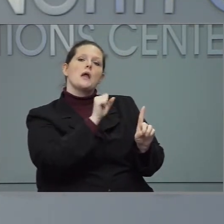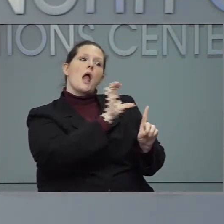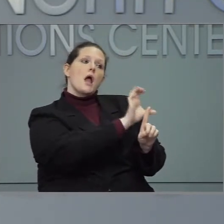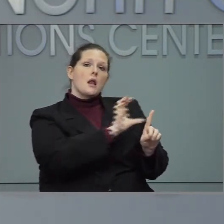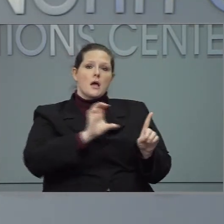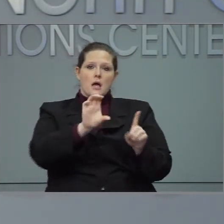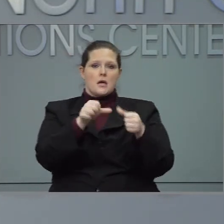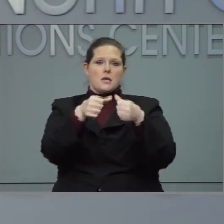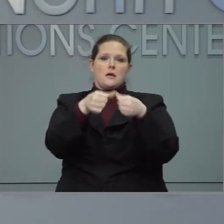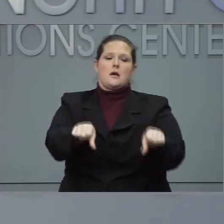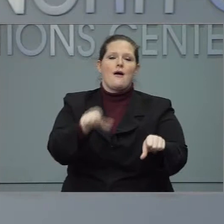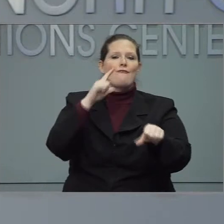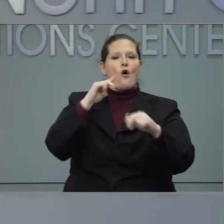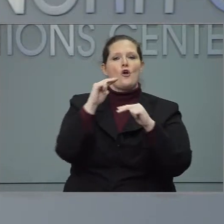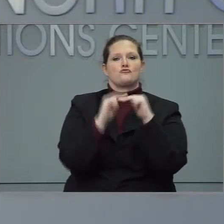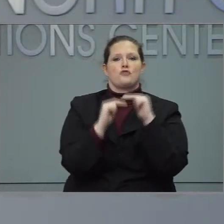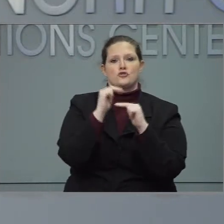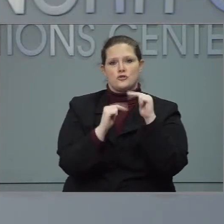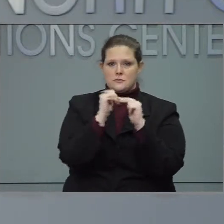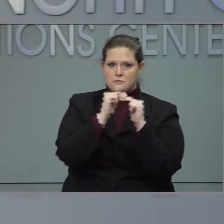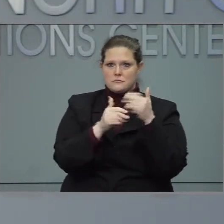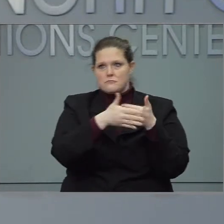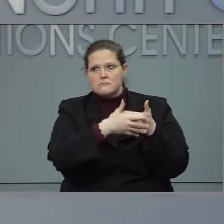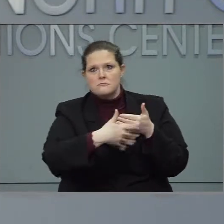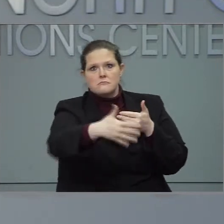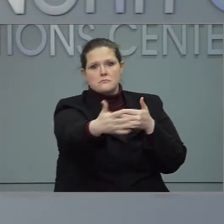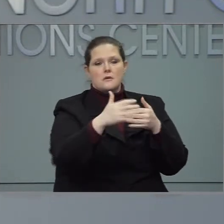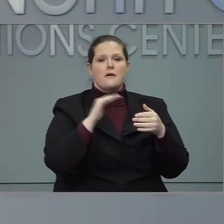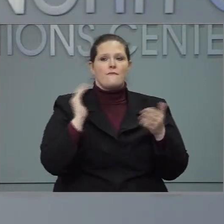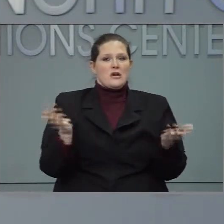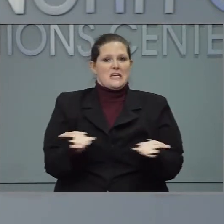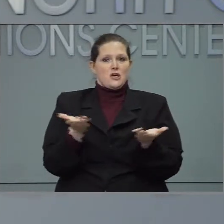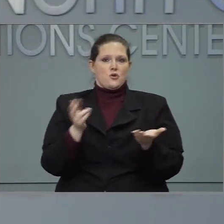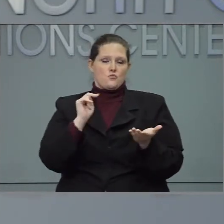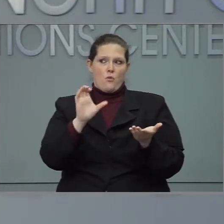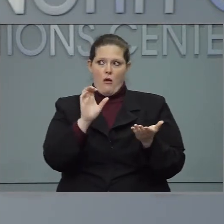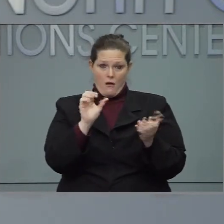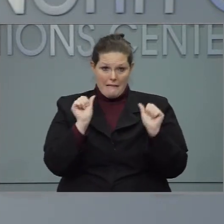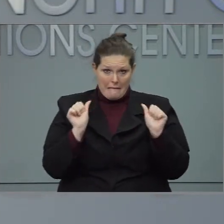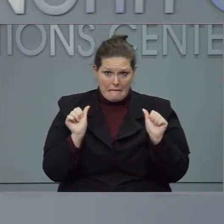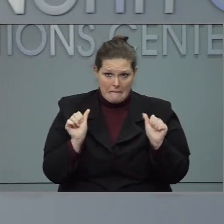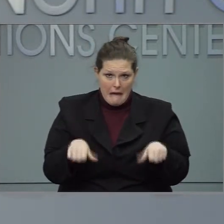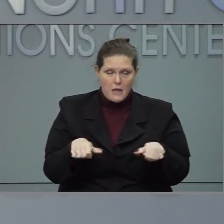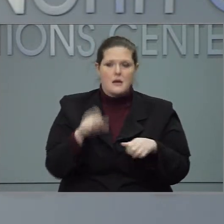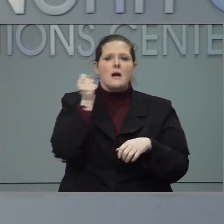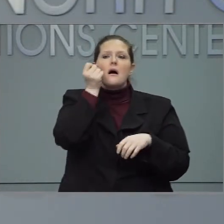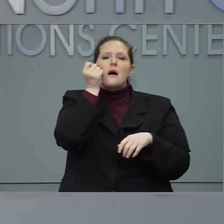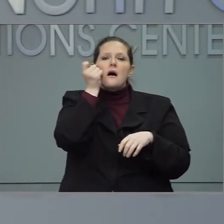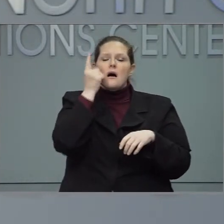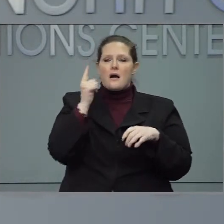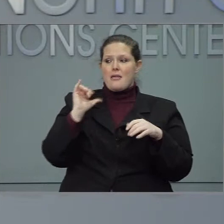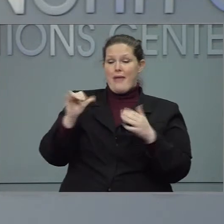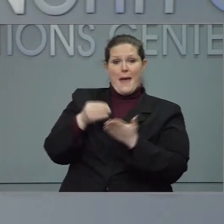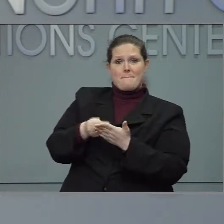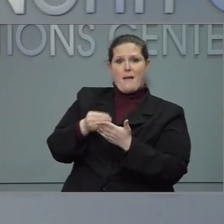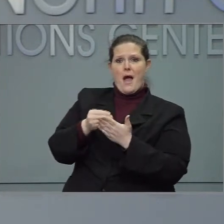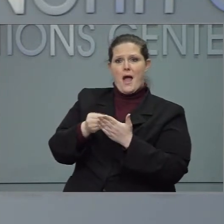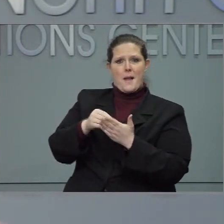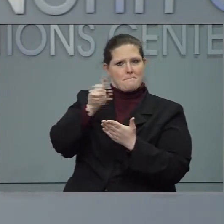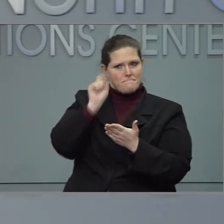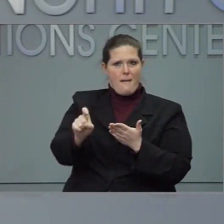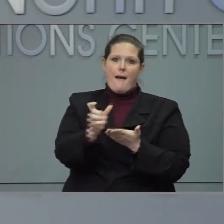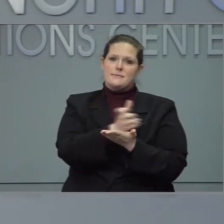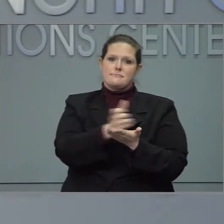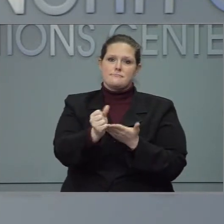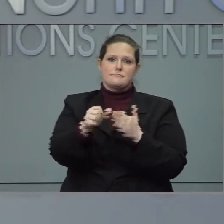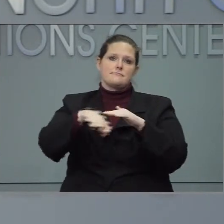construction projects across our state. They can't spend money past the 2 years, so you really